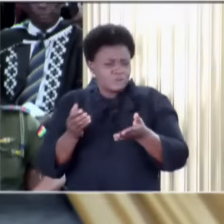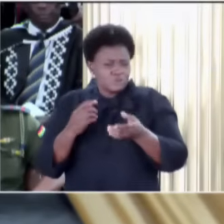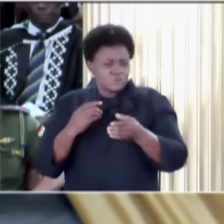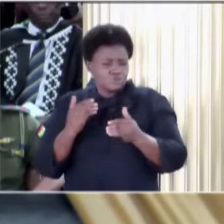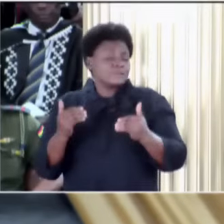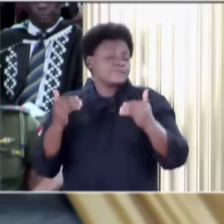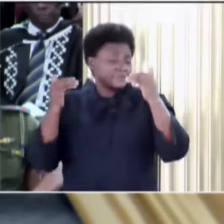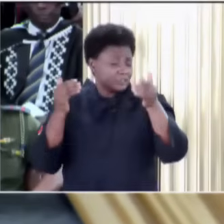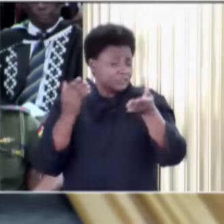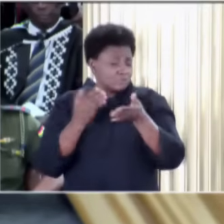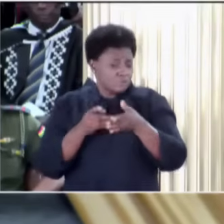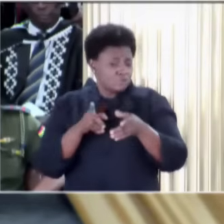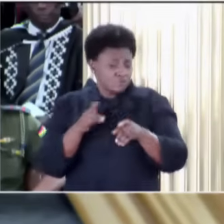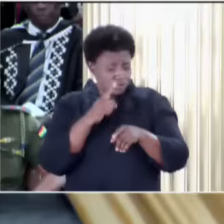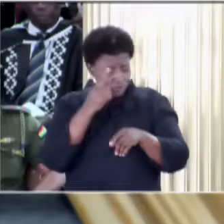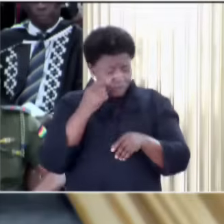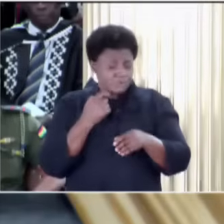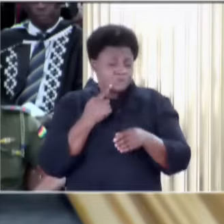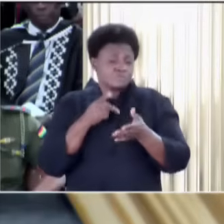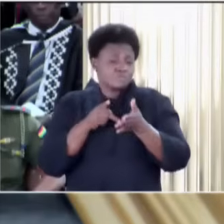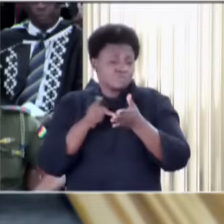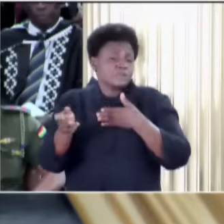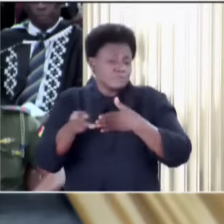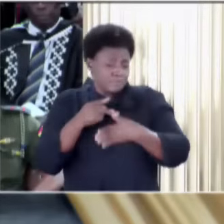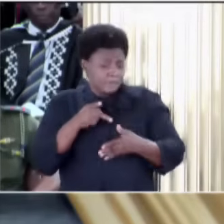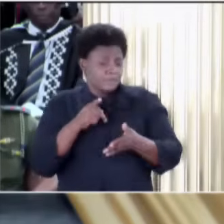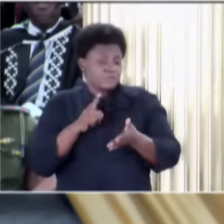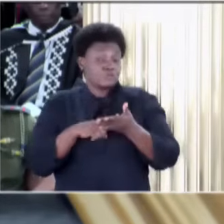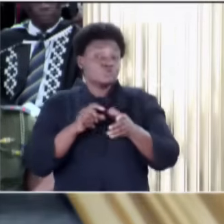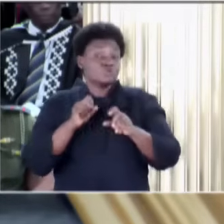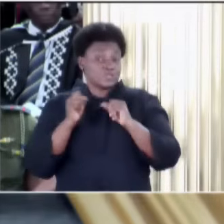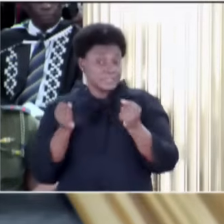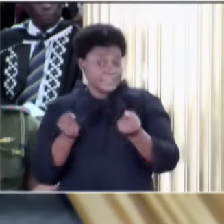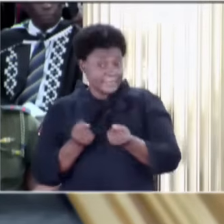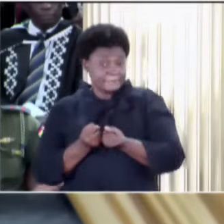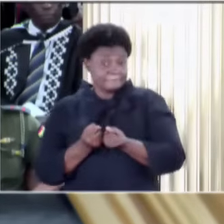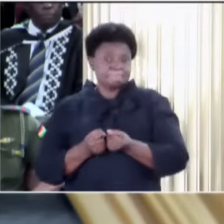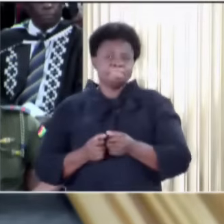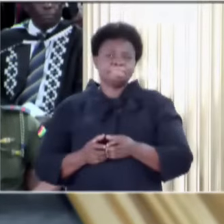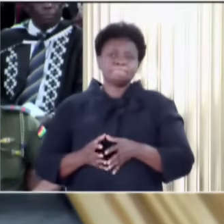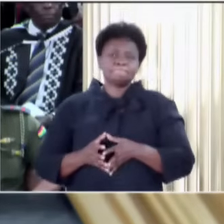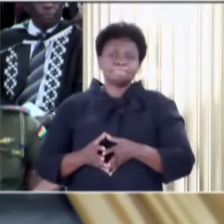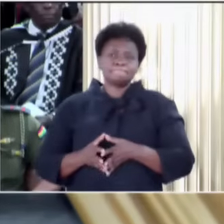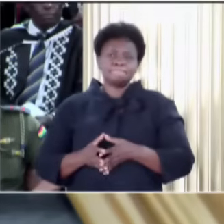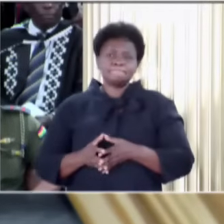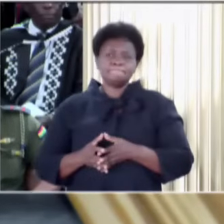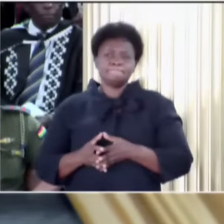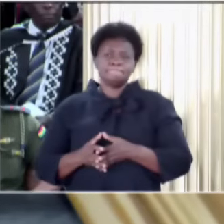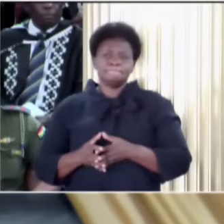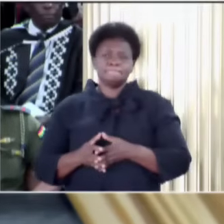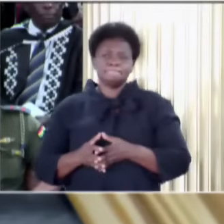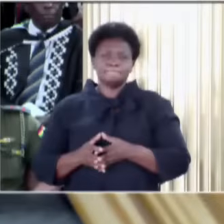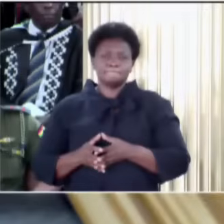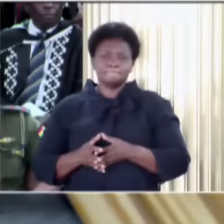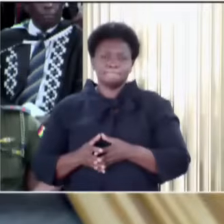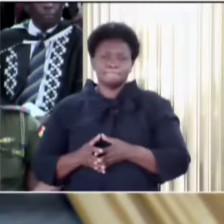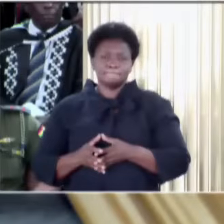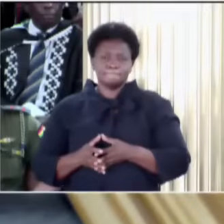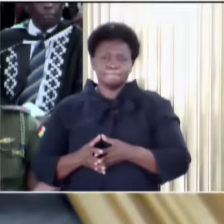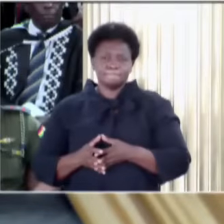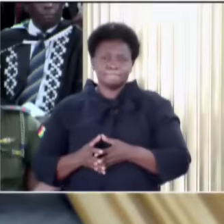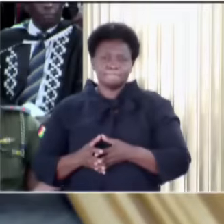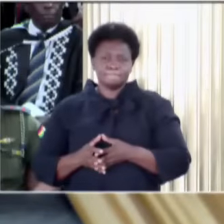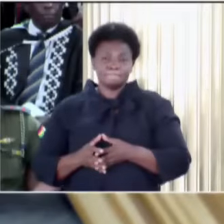advancement, but also something that you can give back to society. Do you understand? Good. Now,